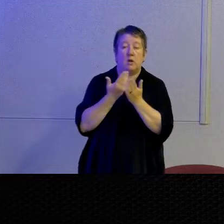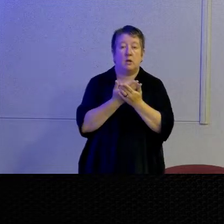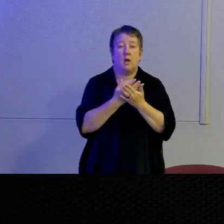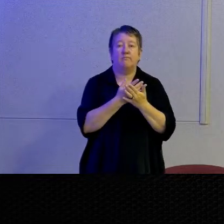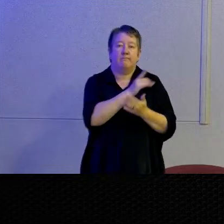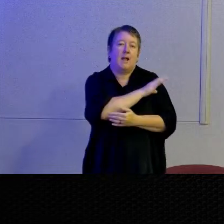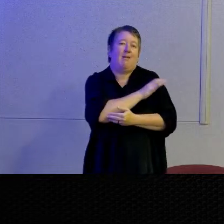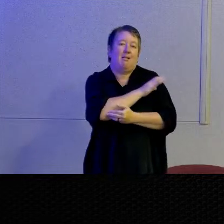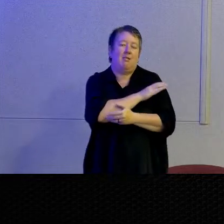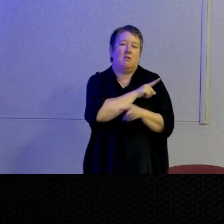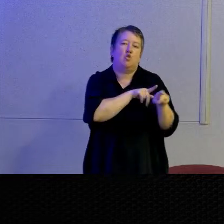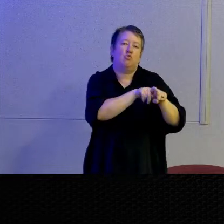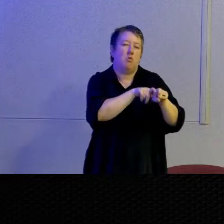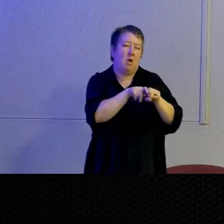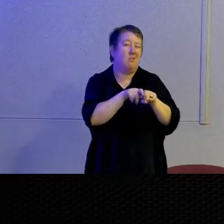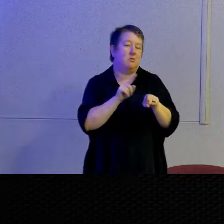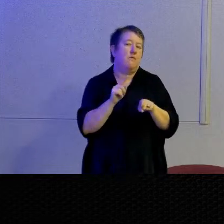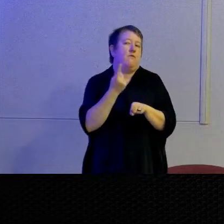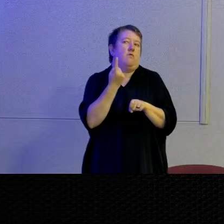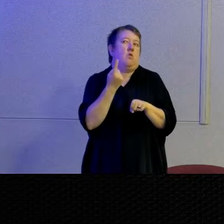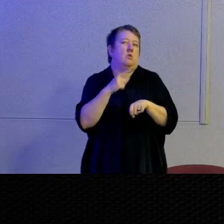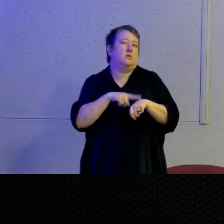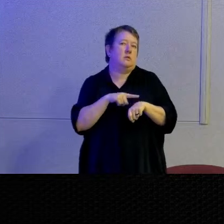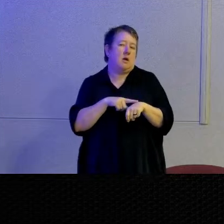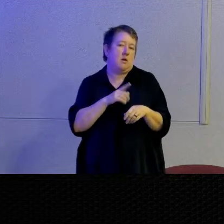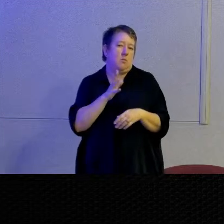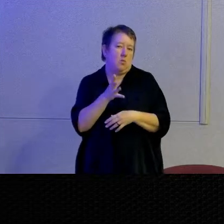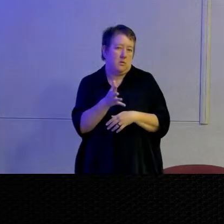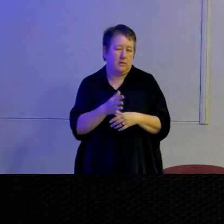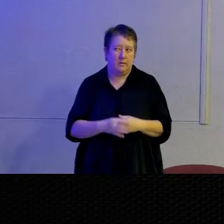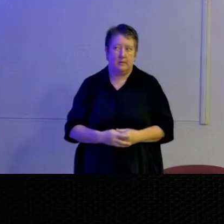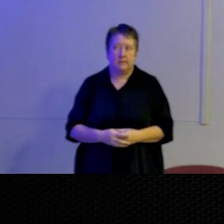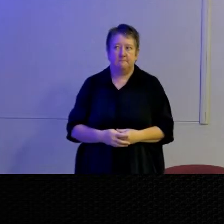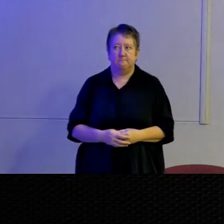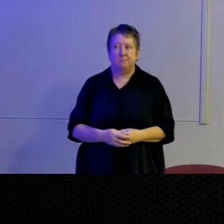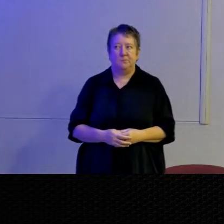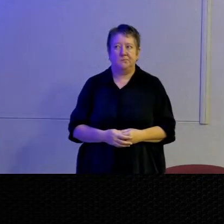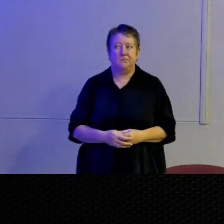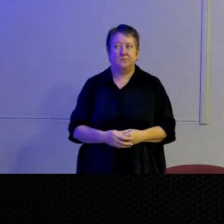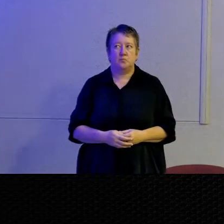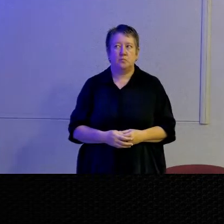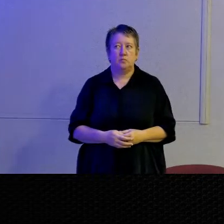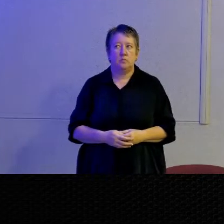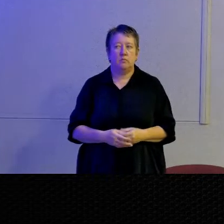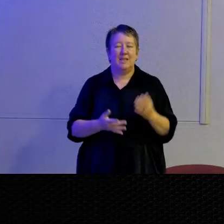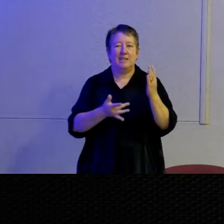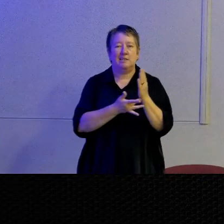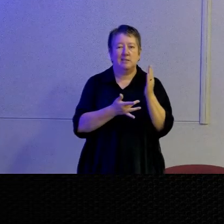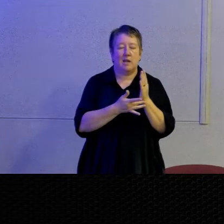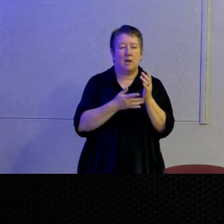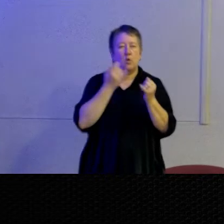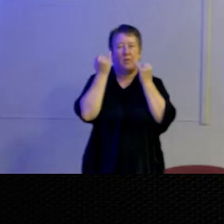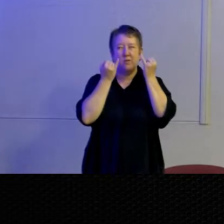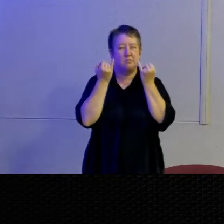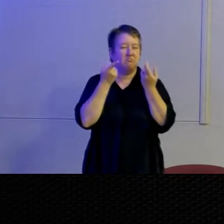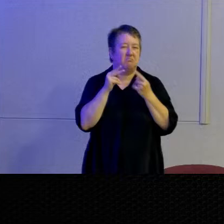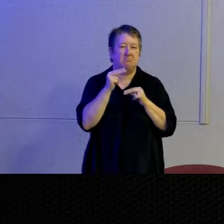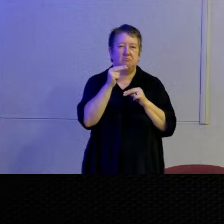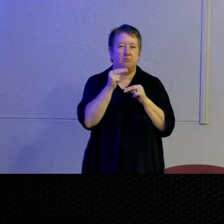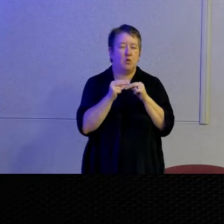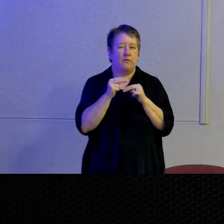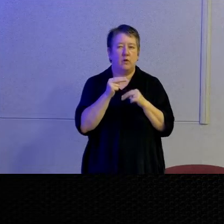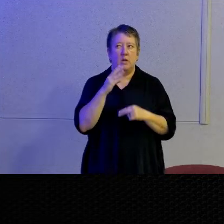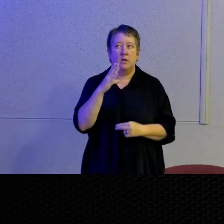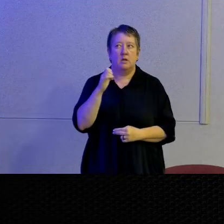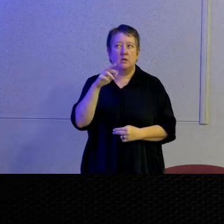trials, which would be a first for CERN. Technical innovation, very, very, very briefly.